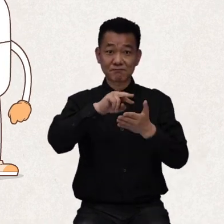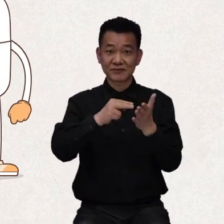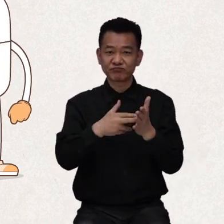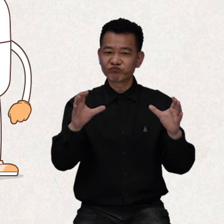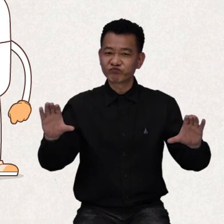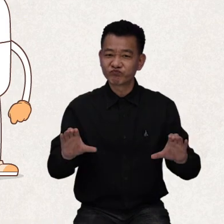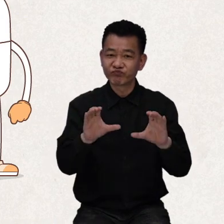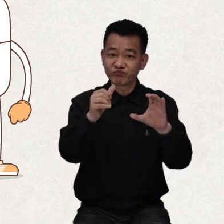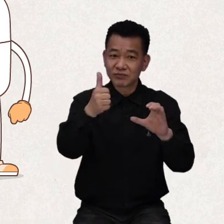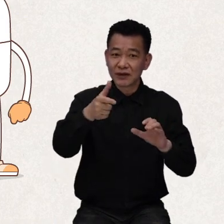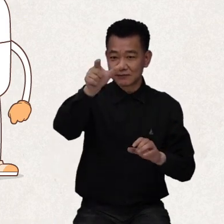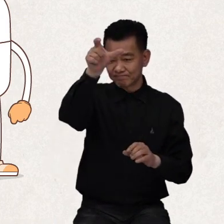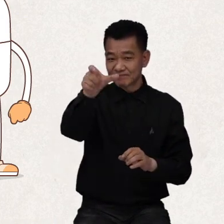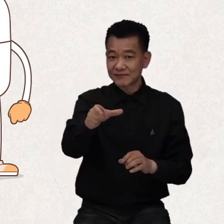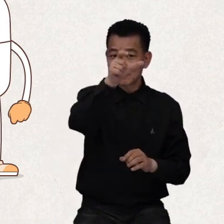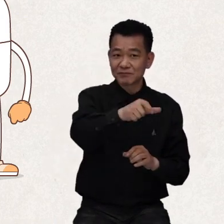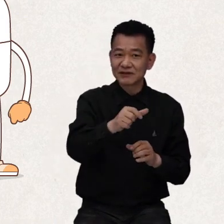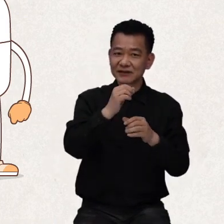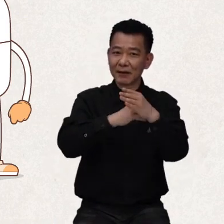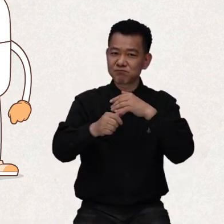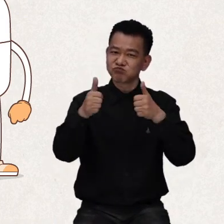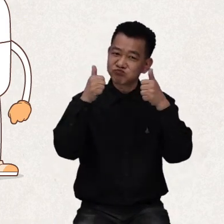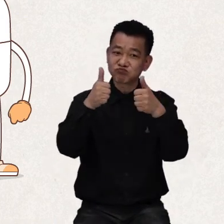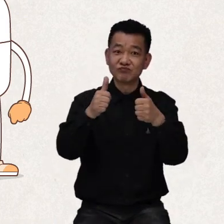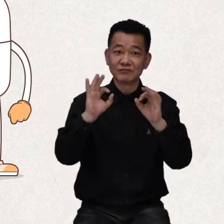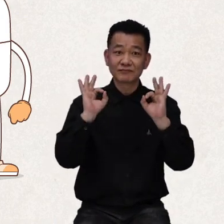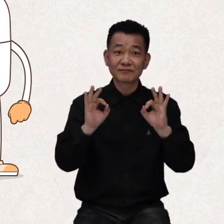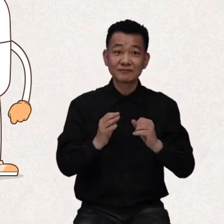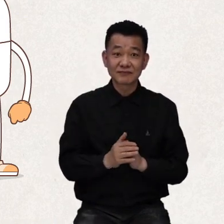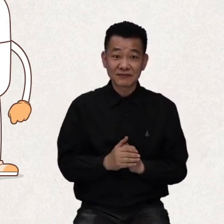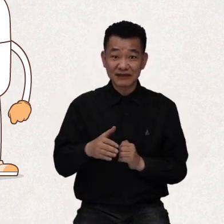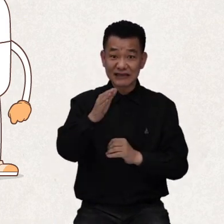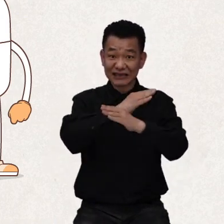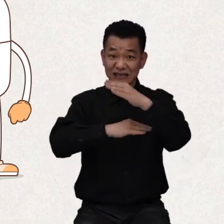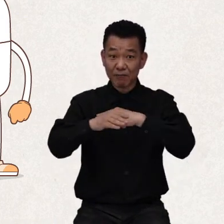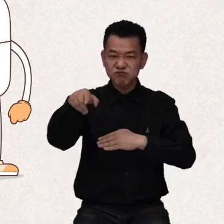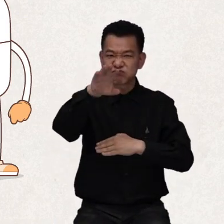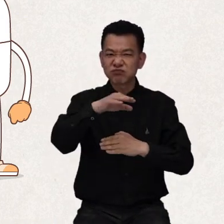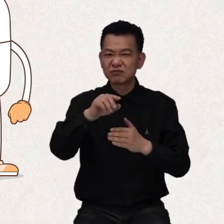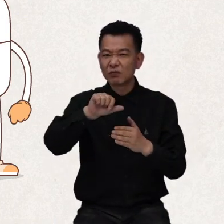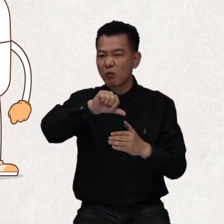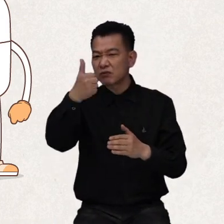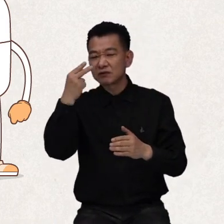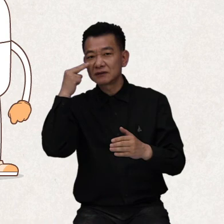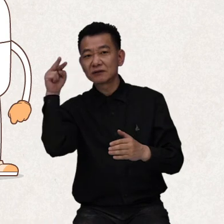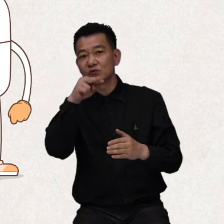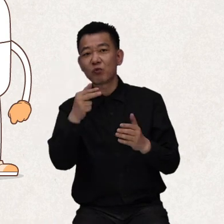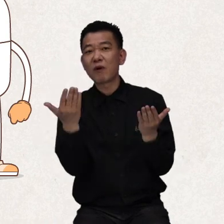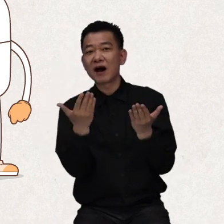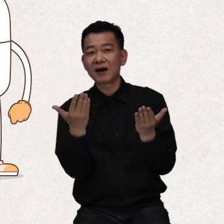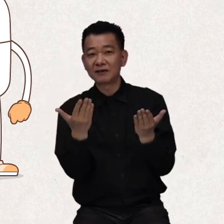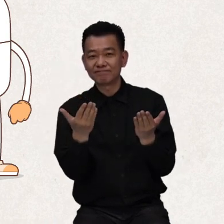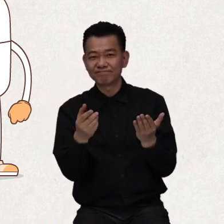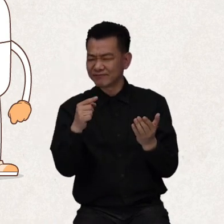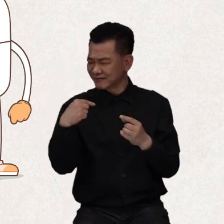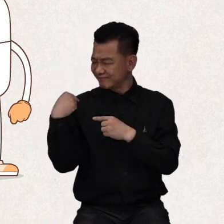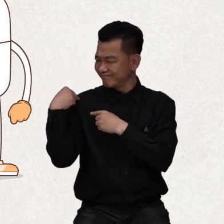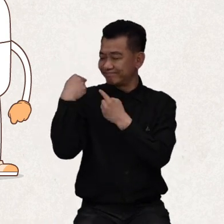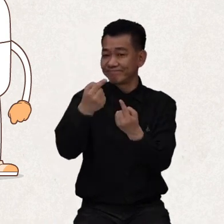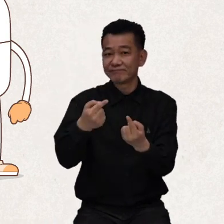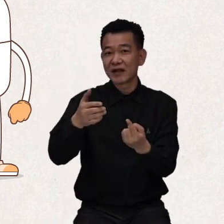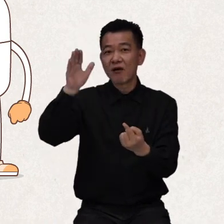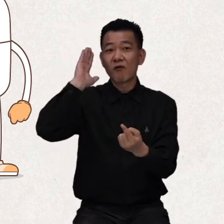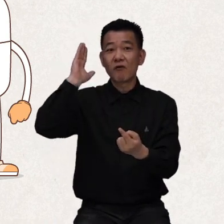being someone in need. That's right. I wish we'd take this moment to reflect on how we have been treating persons